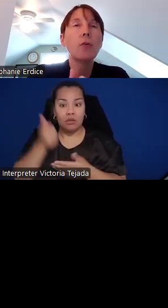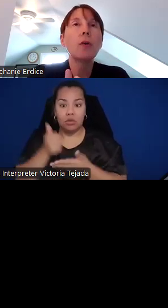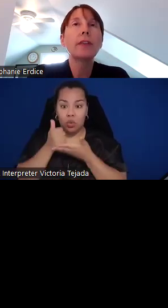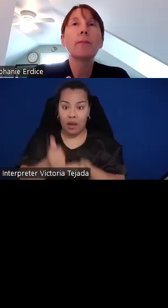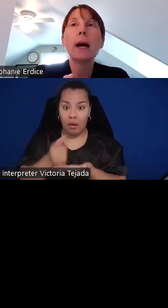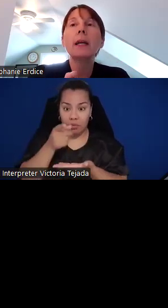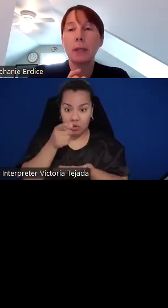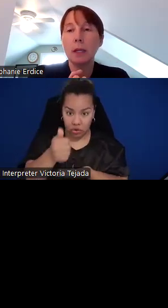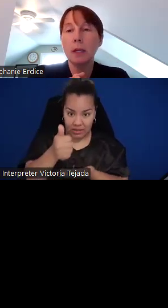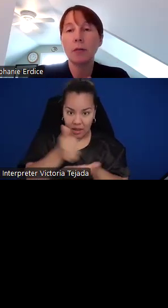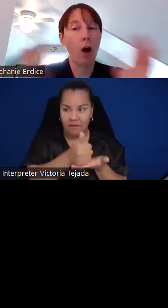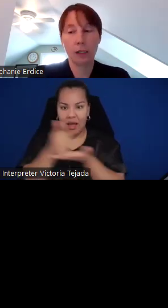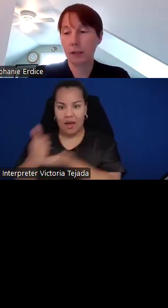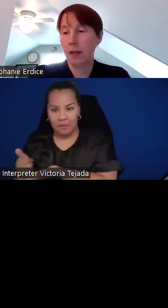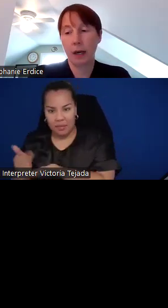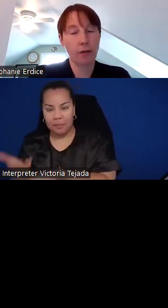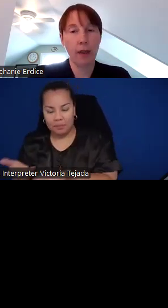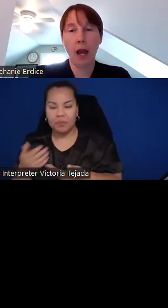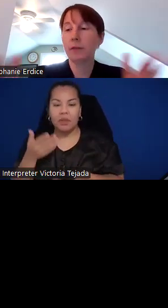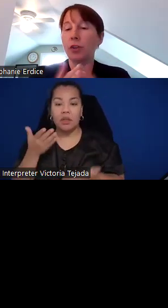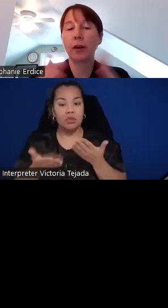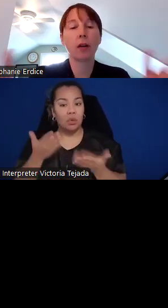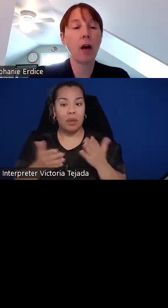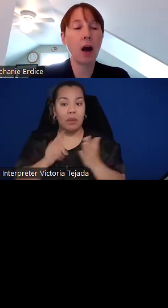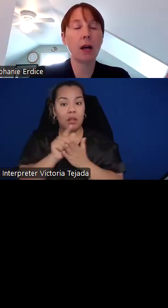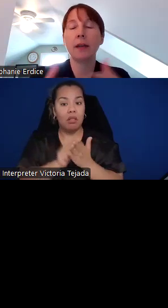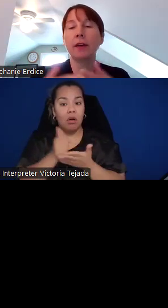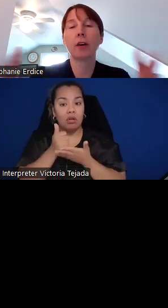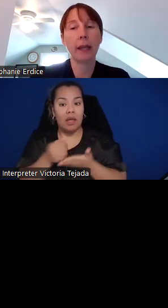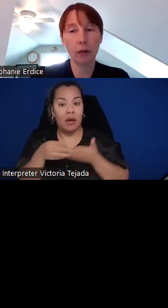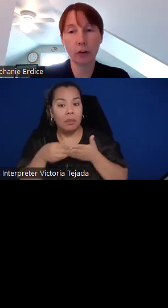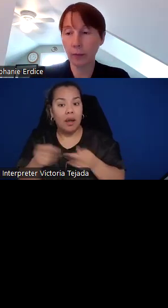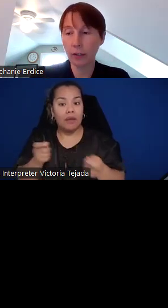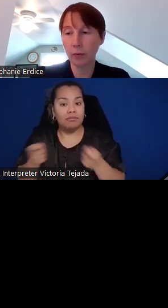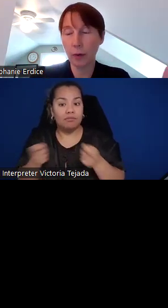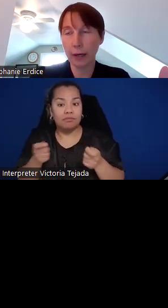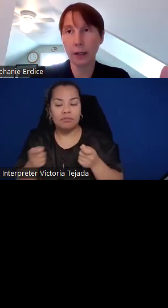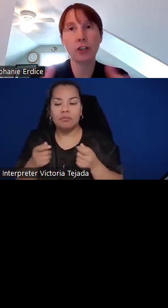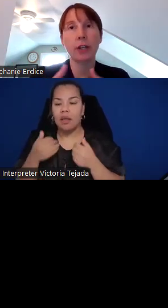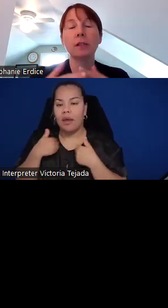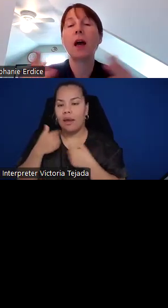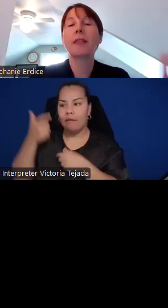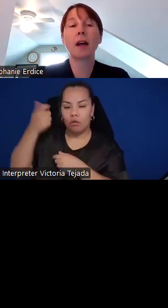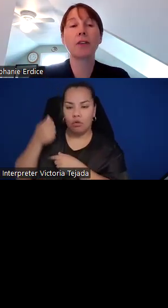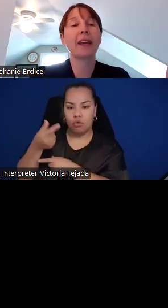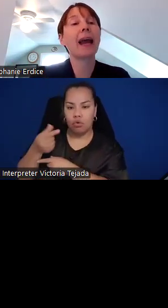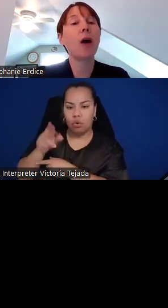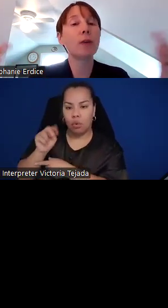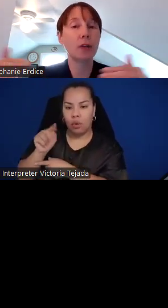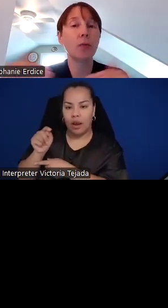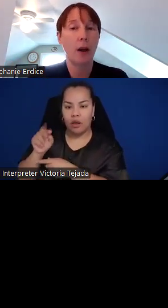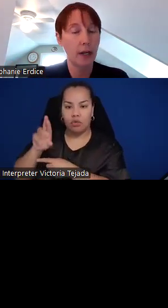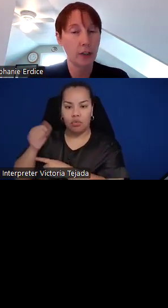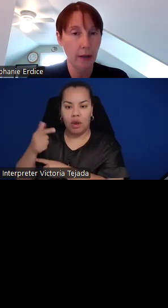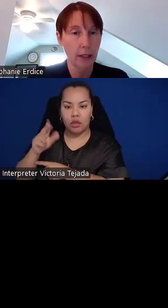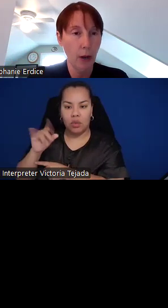And so there might be laws that govern that. So there are laws and there are grant regulations that govern like how